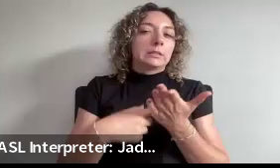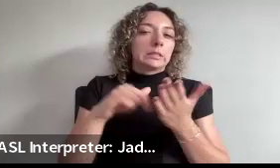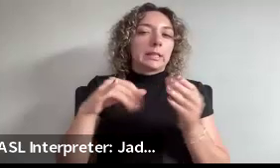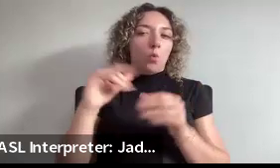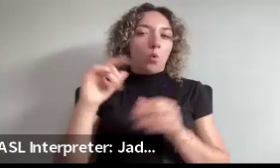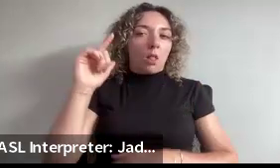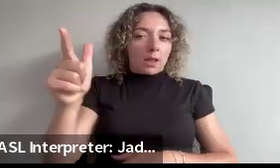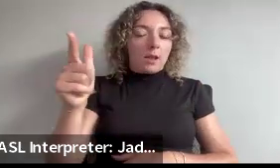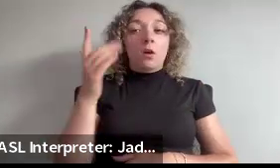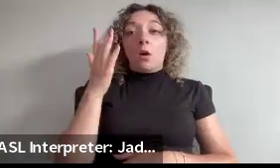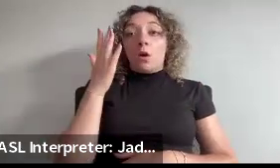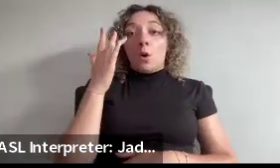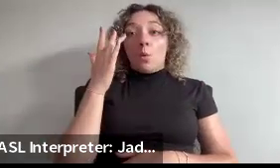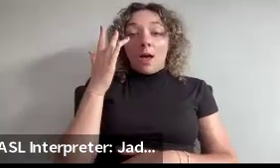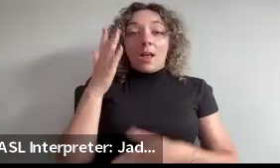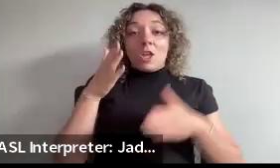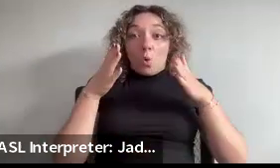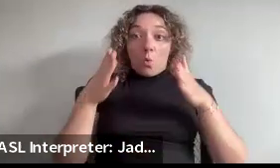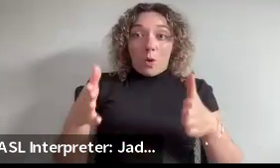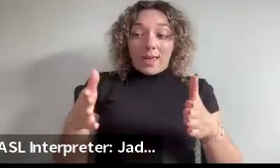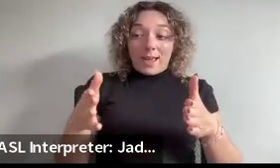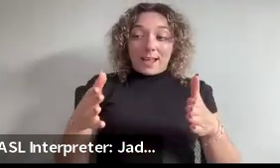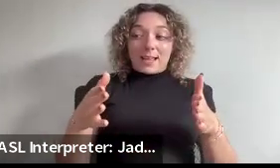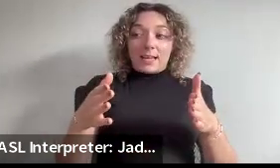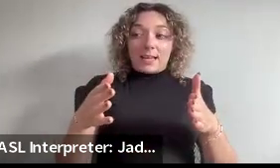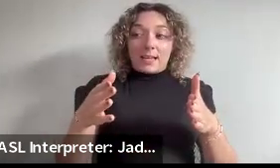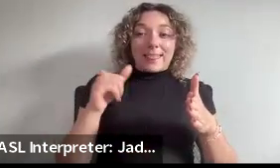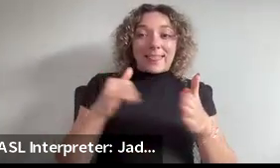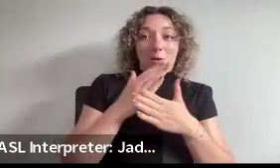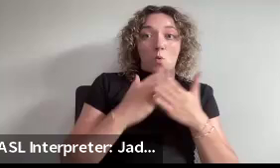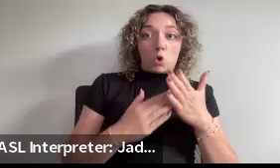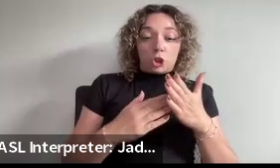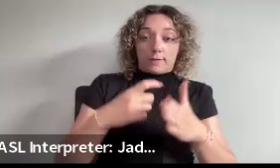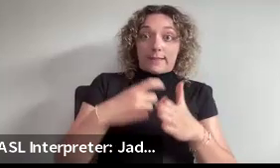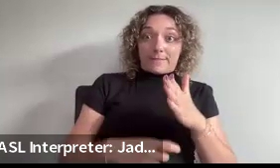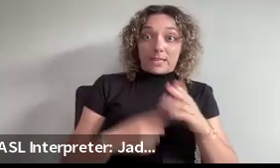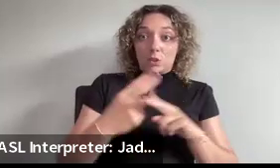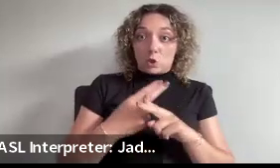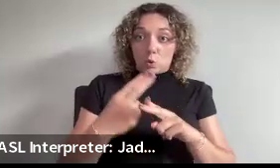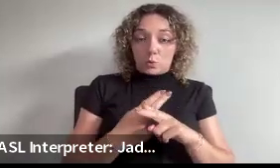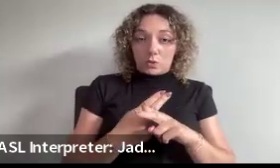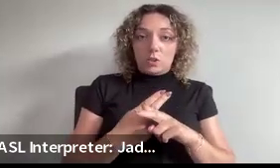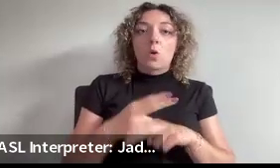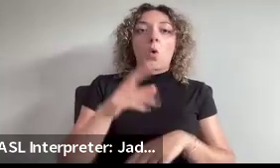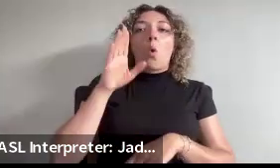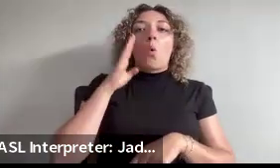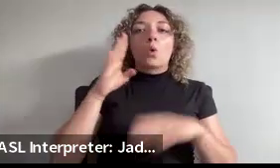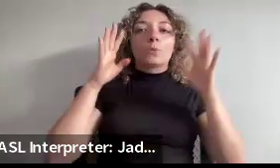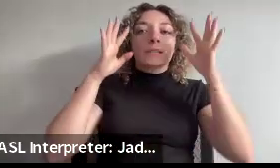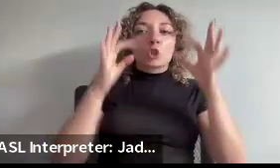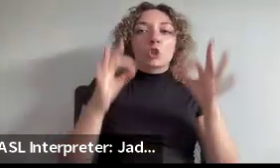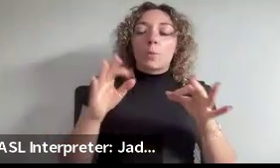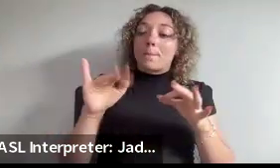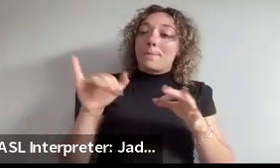because the way in which that portion of the fee is used will be determined by the